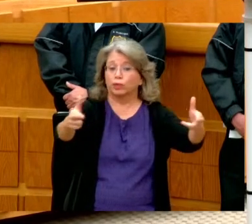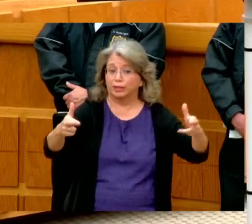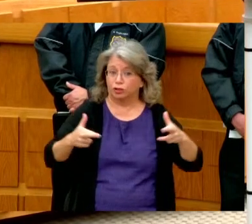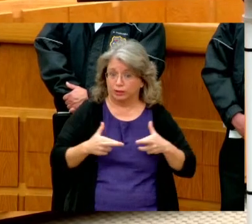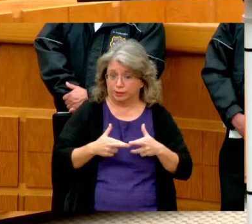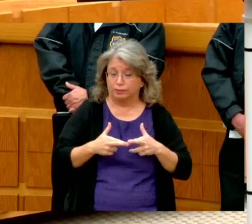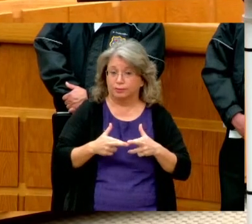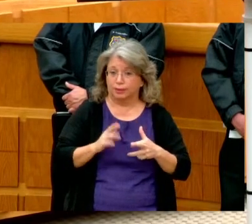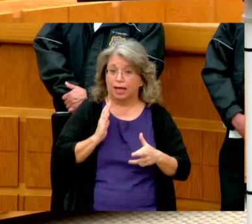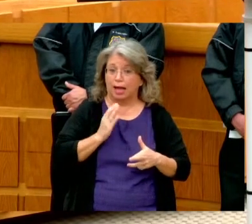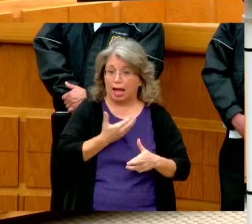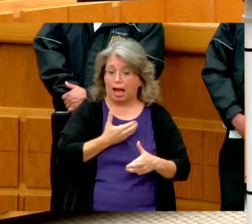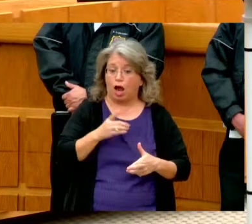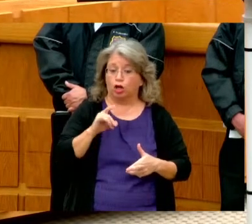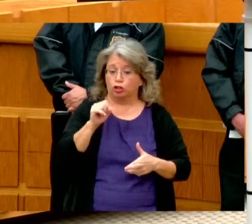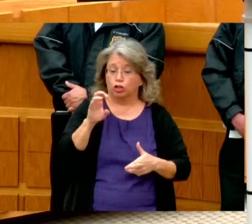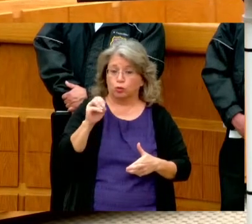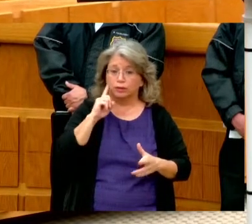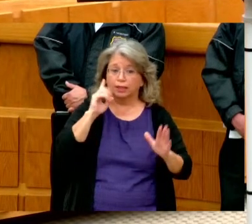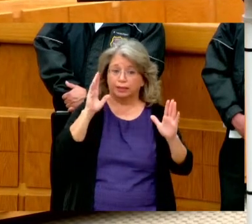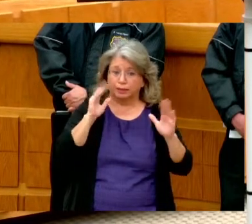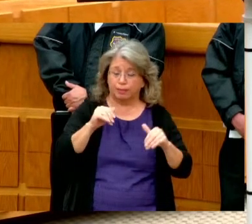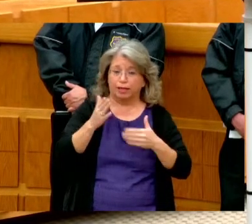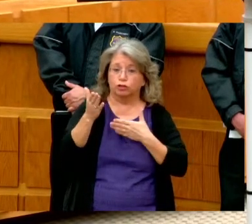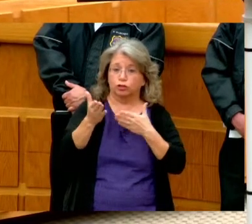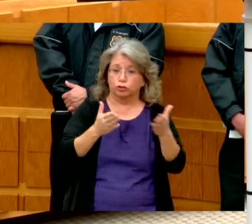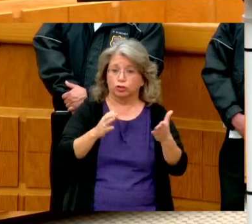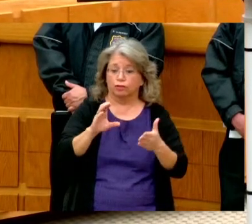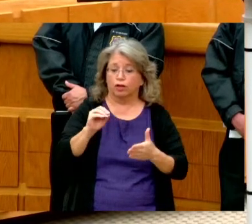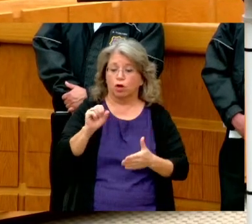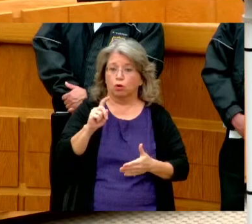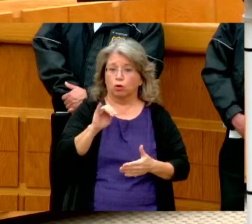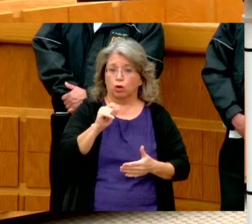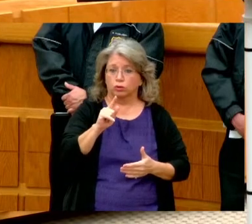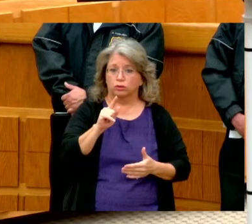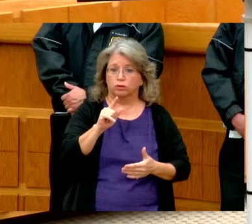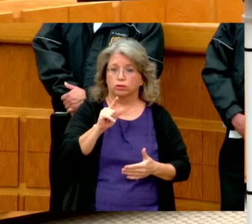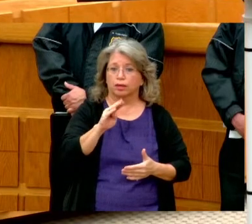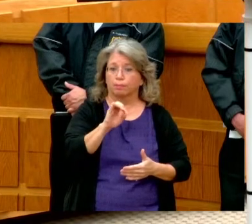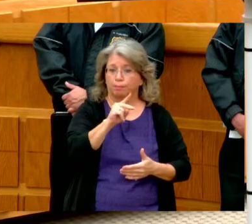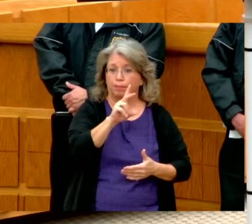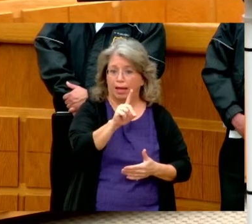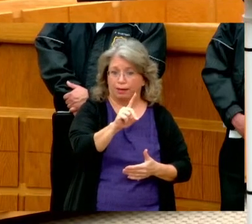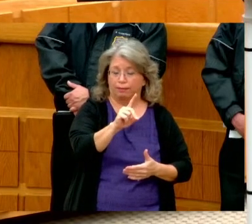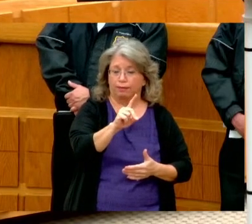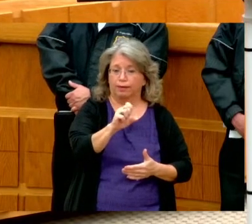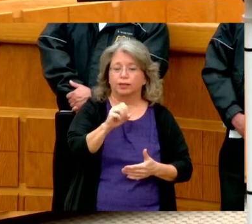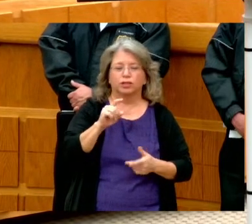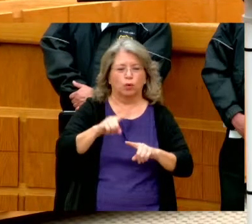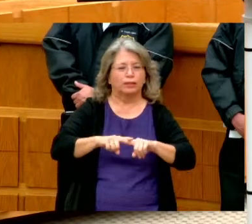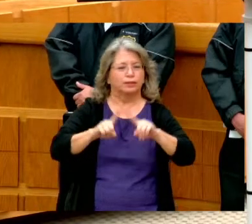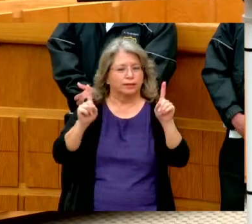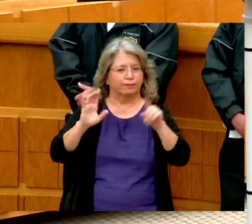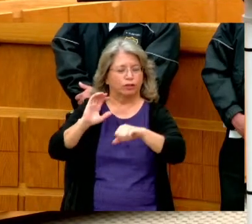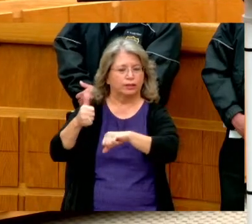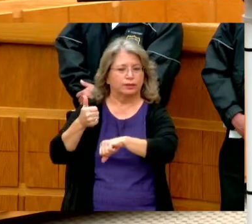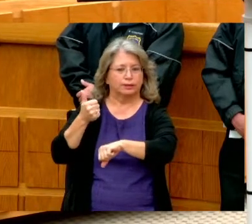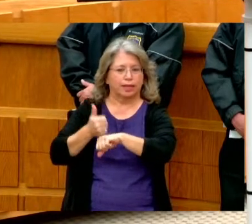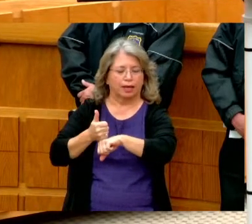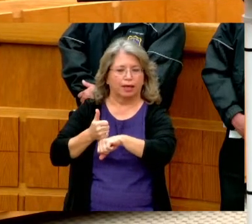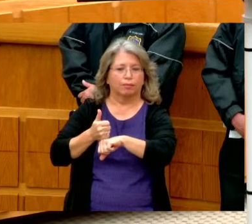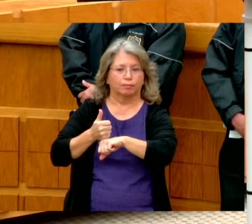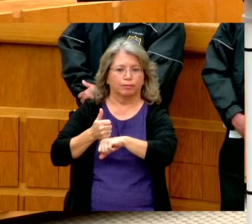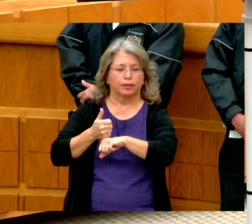to serve a coastal bend region. Very different setup by, as I said, Texas